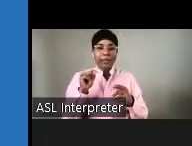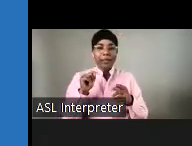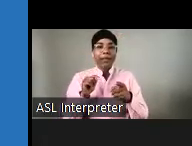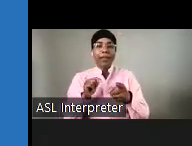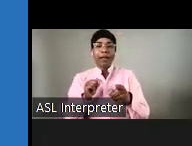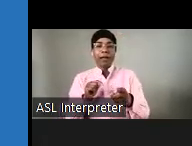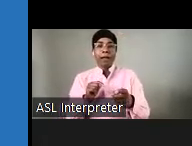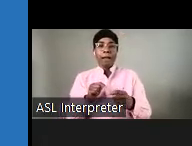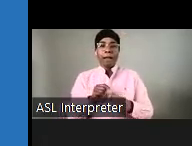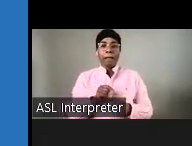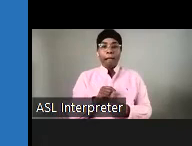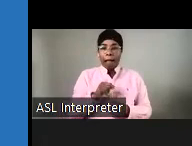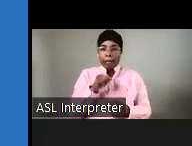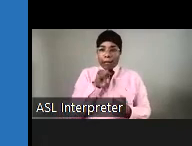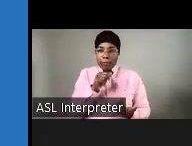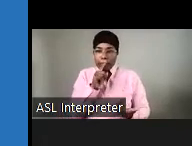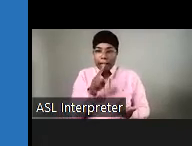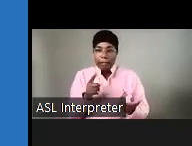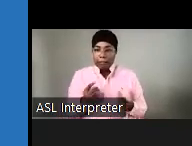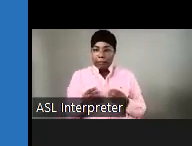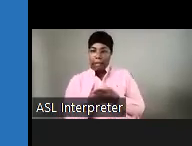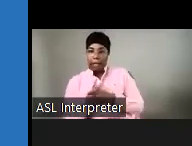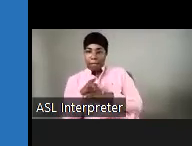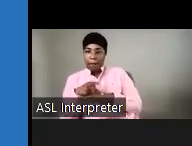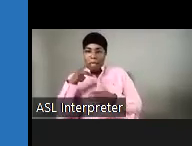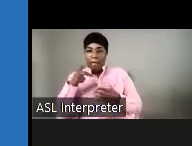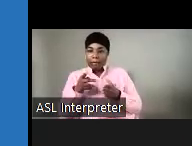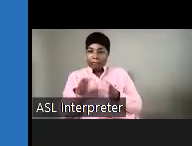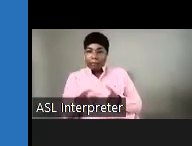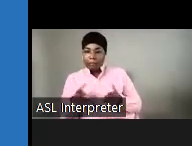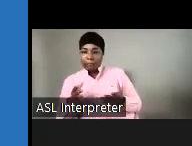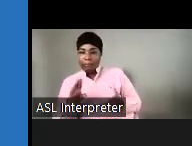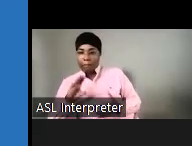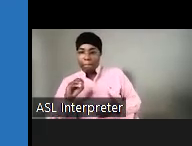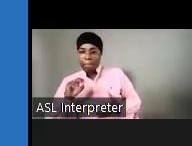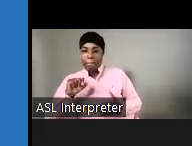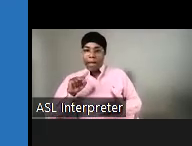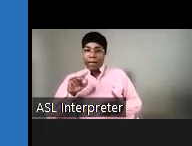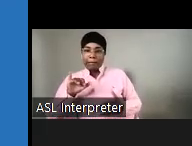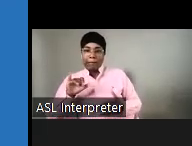a botanist. I don't know if that's a fruiting shrub or not, but I would wager there were some in this area.